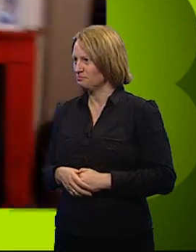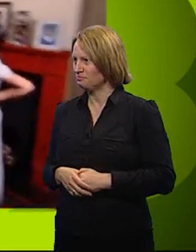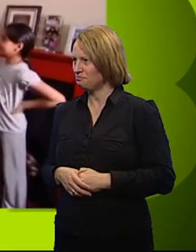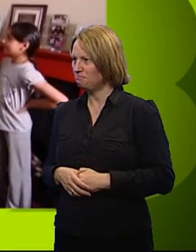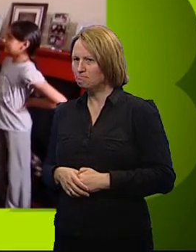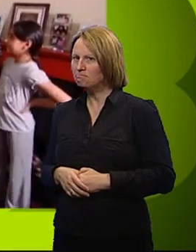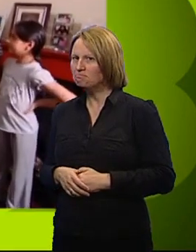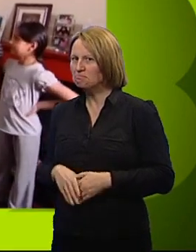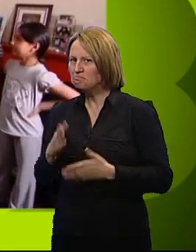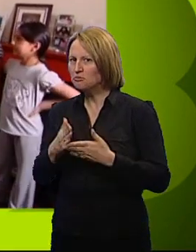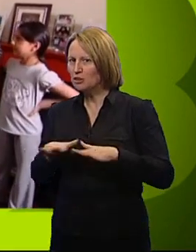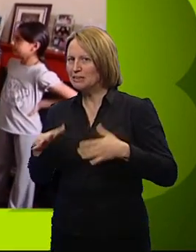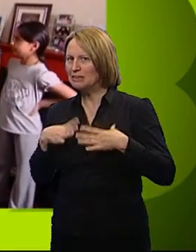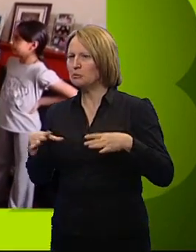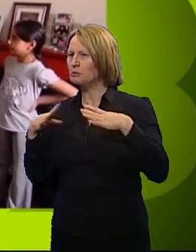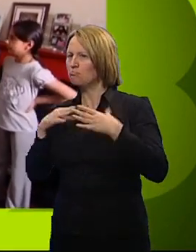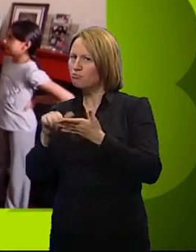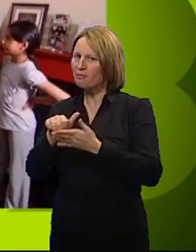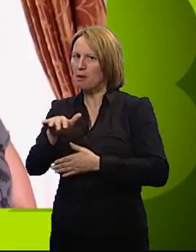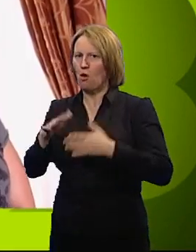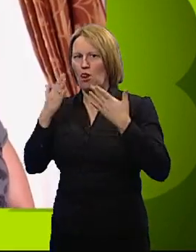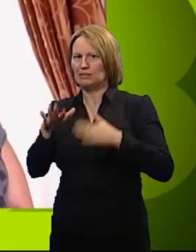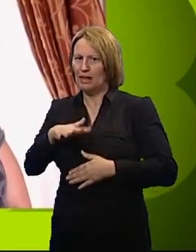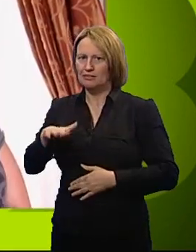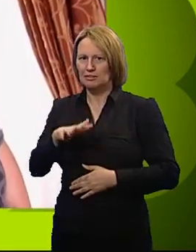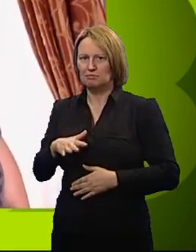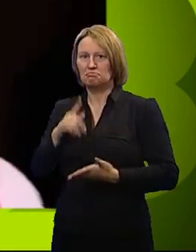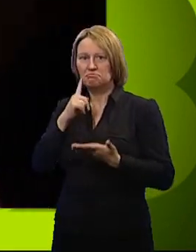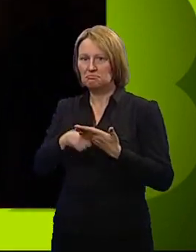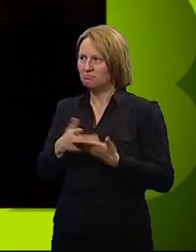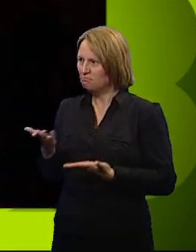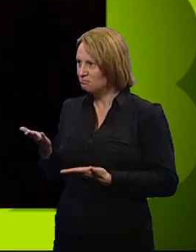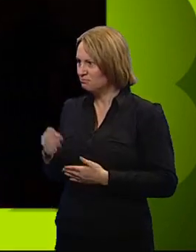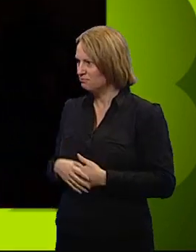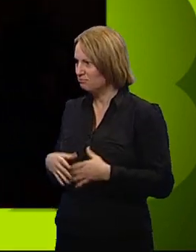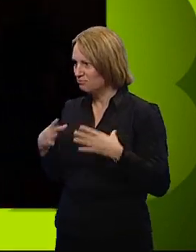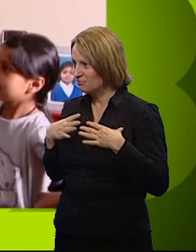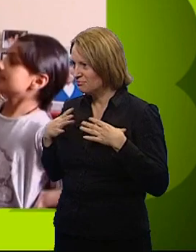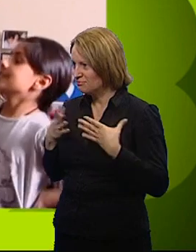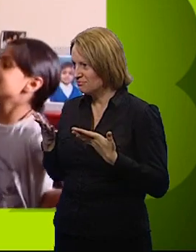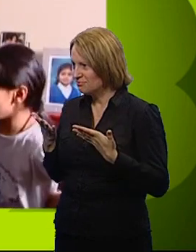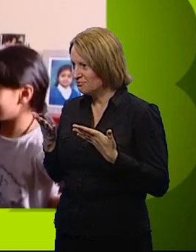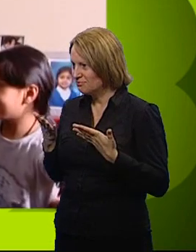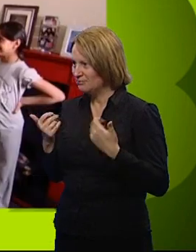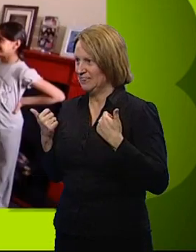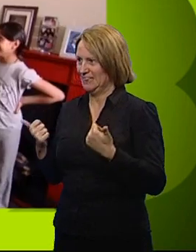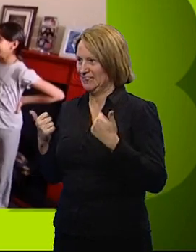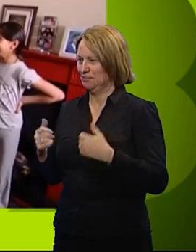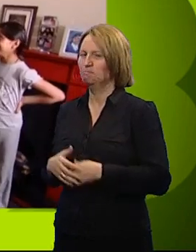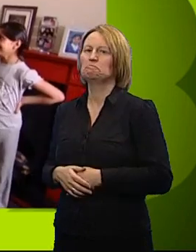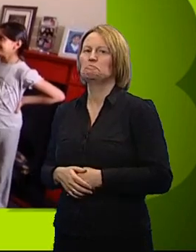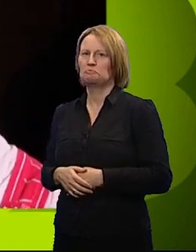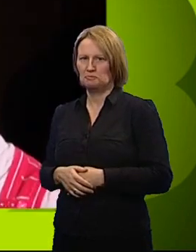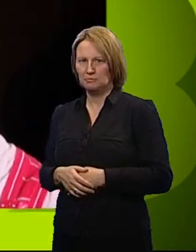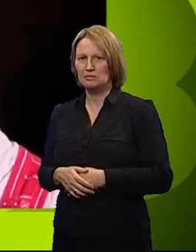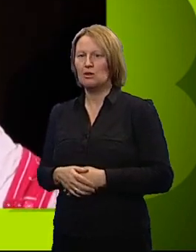Oh dear, I think these girls are definitely well deserving of a proper family break. Anyway, are you ready to call the shots? Yes! There's only one